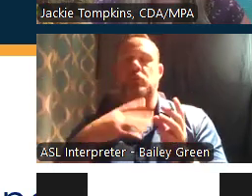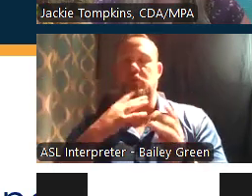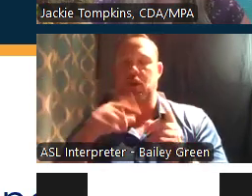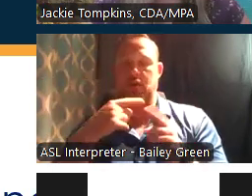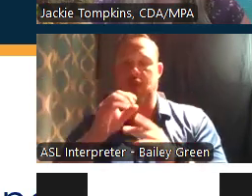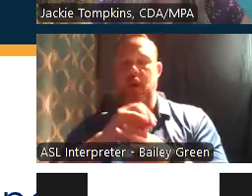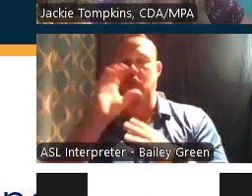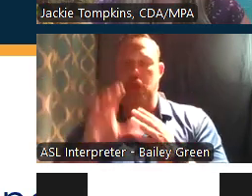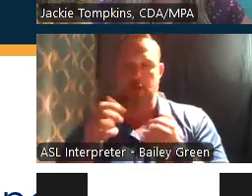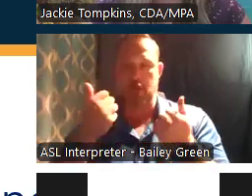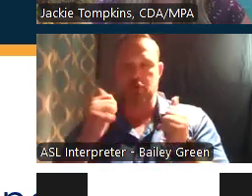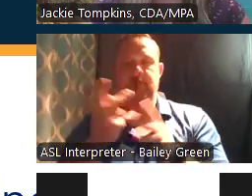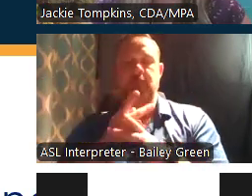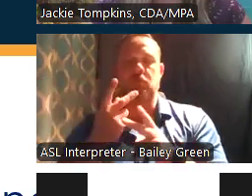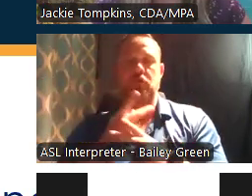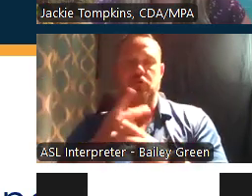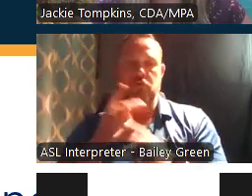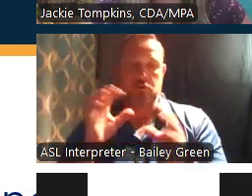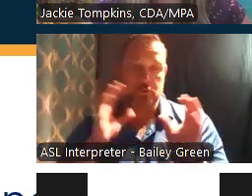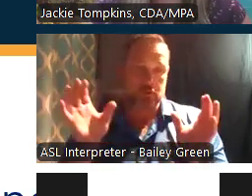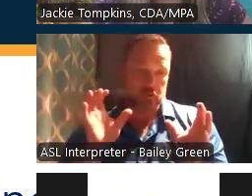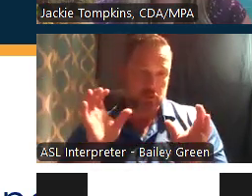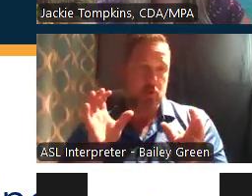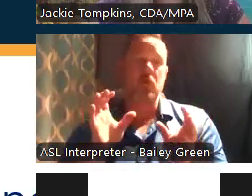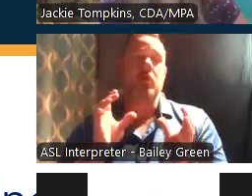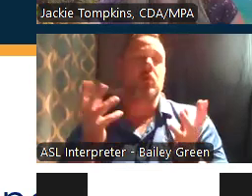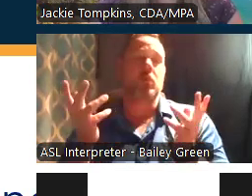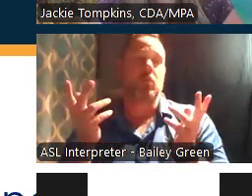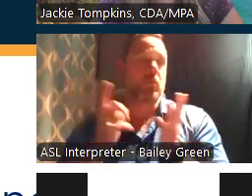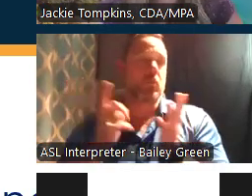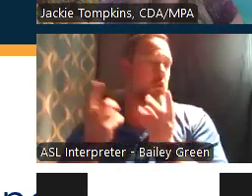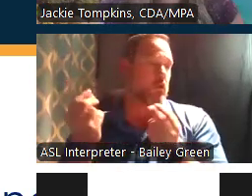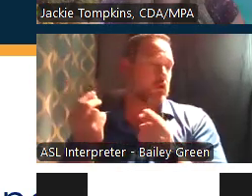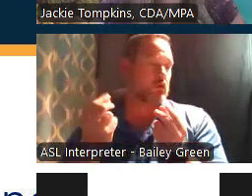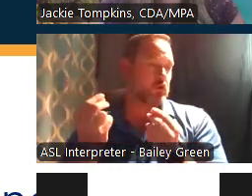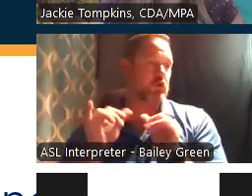outcomes, to try to figure out, as we do that, what we can do